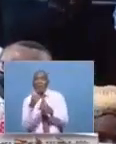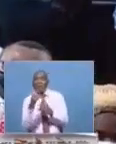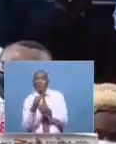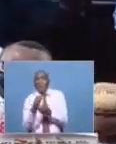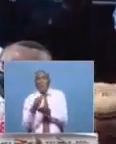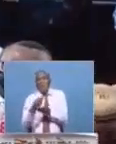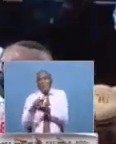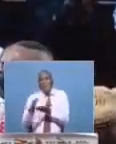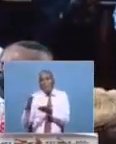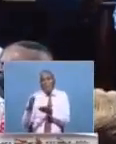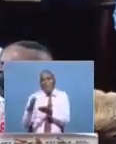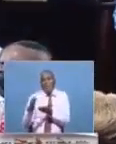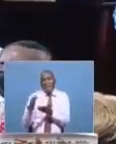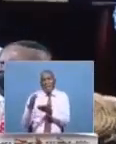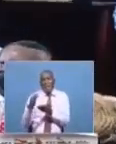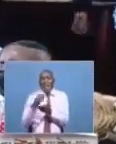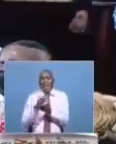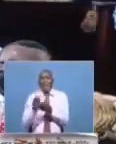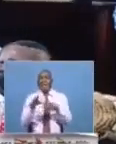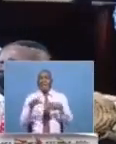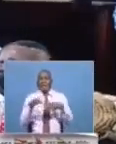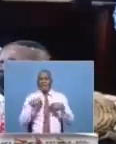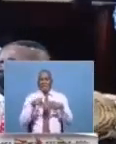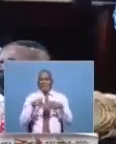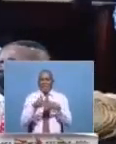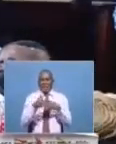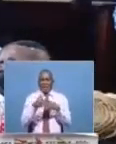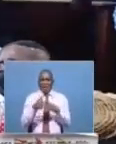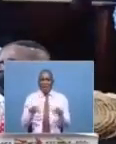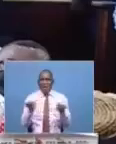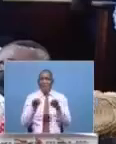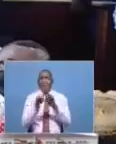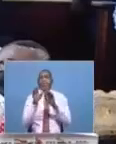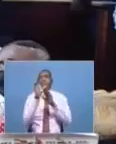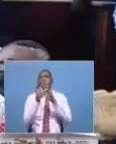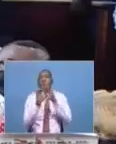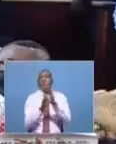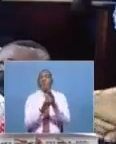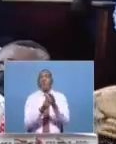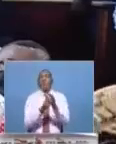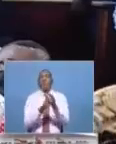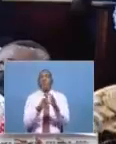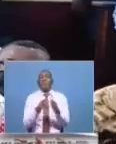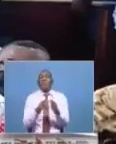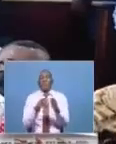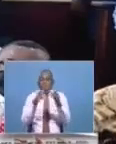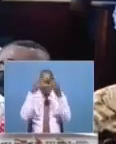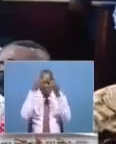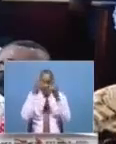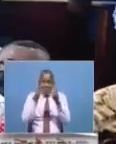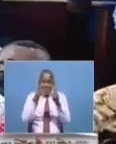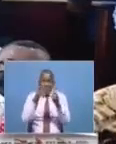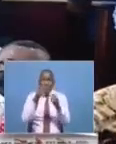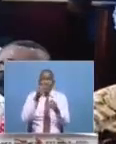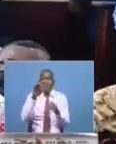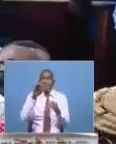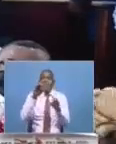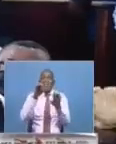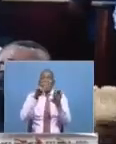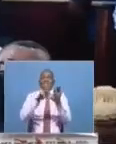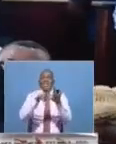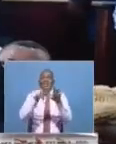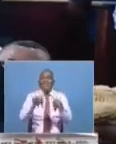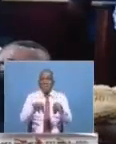to appreciate how the crucial constitutional role of the chairperson of first respondent necessitated